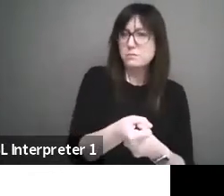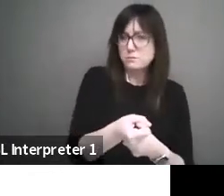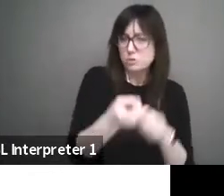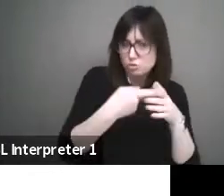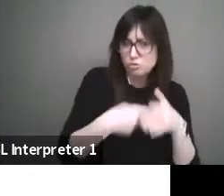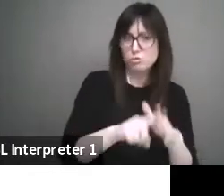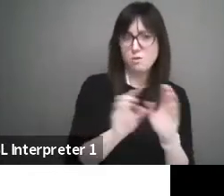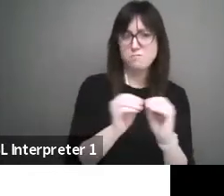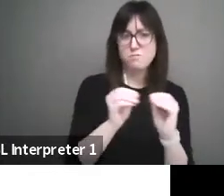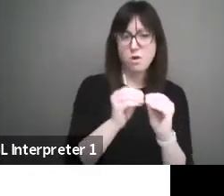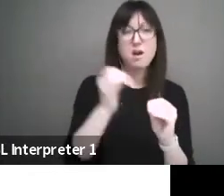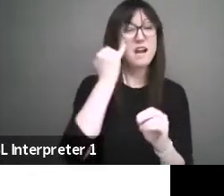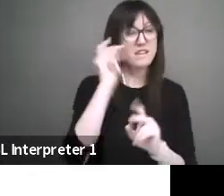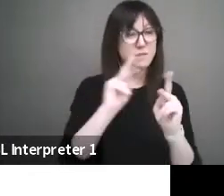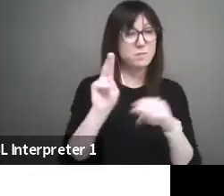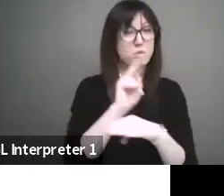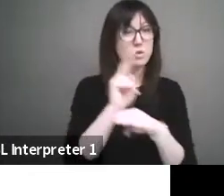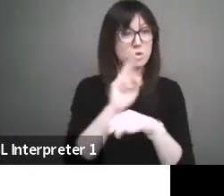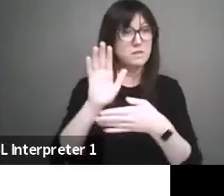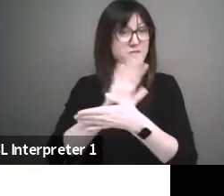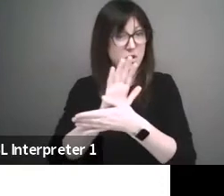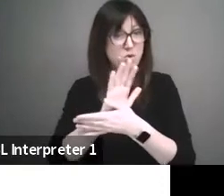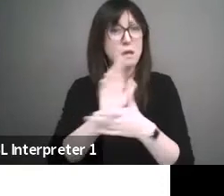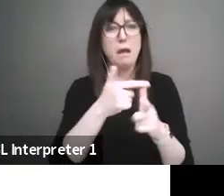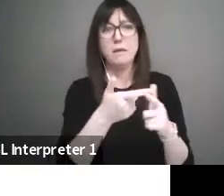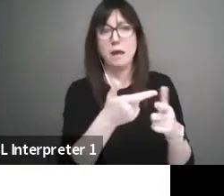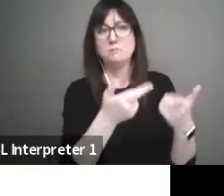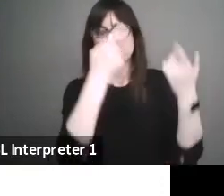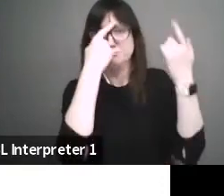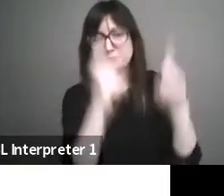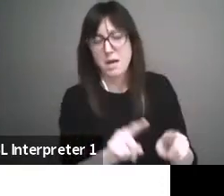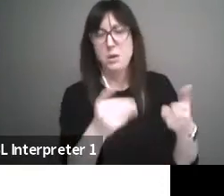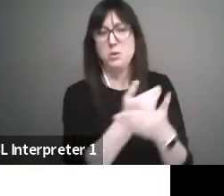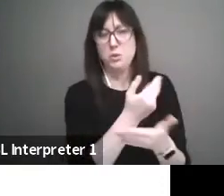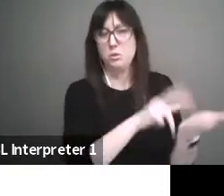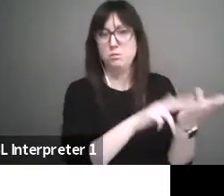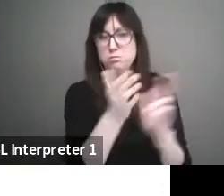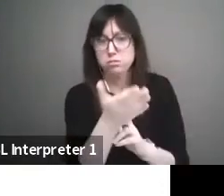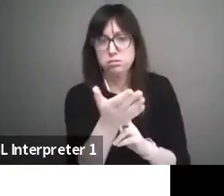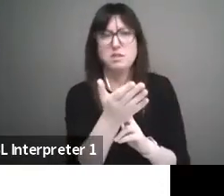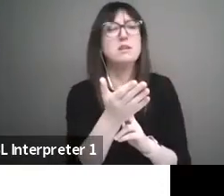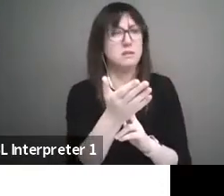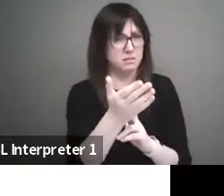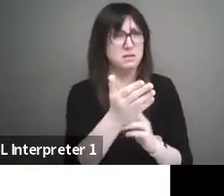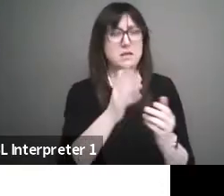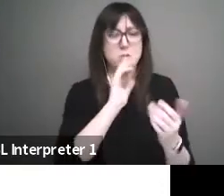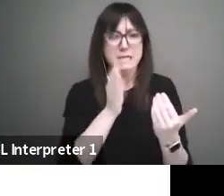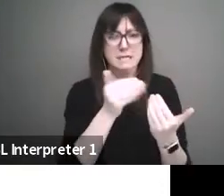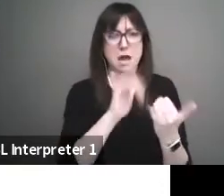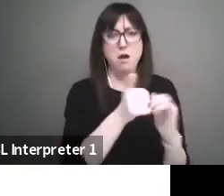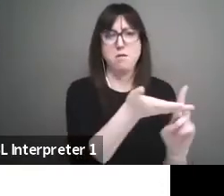are using video to close deals are getting actual higher conversion rates when communicating with